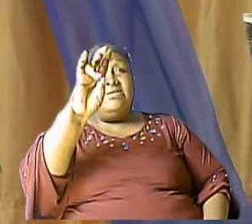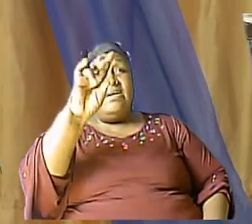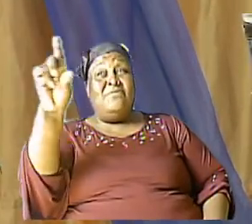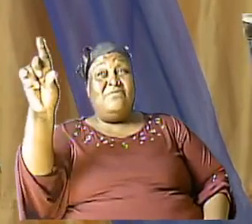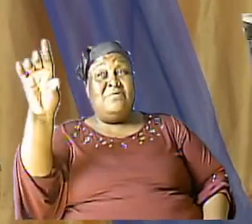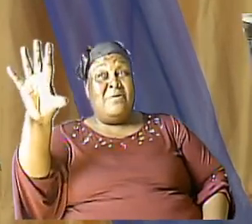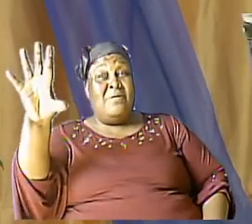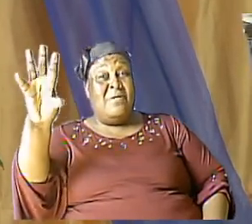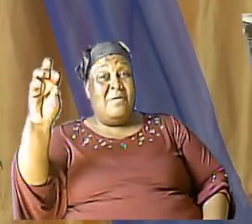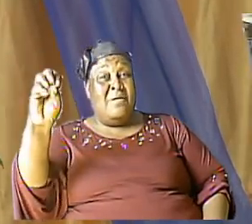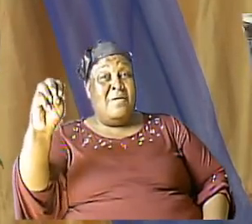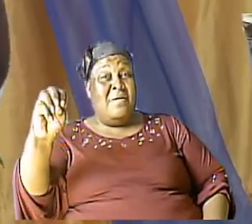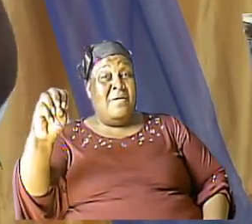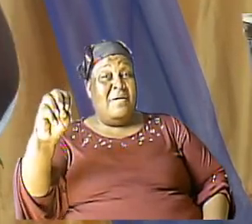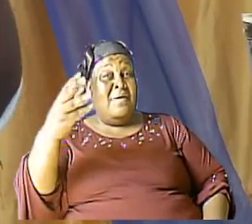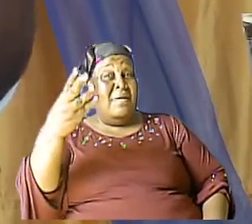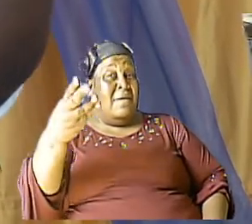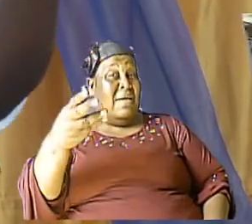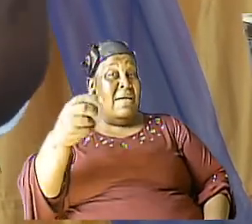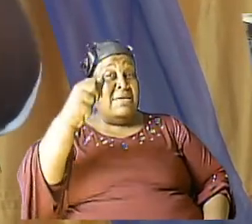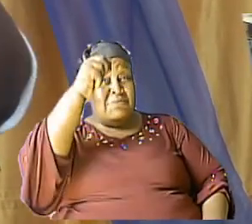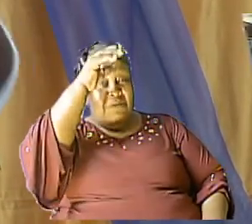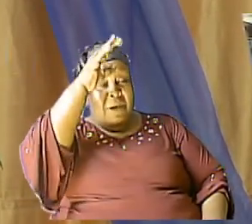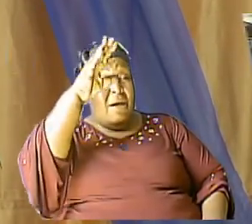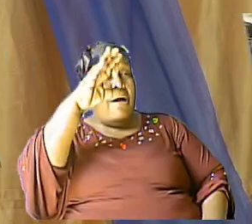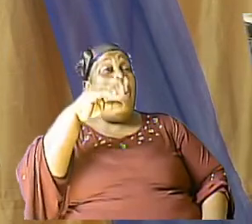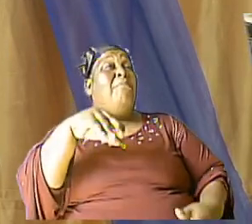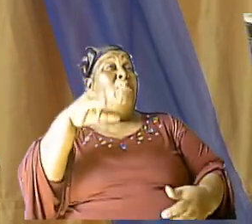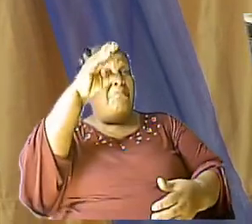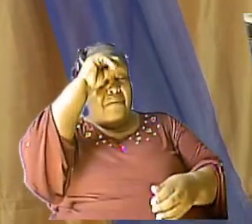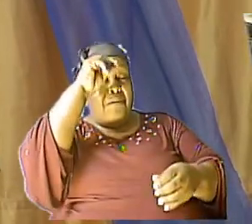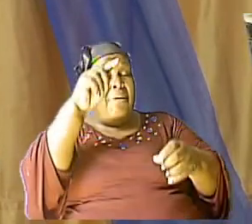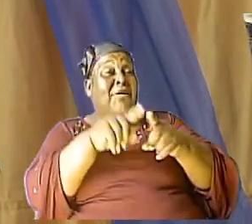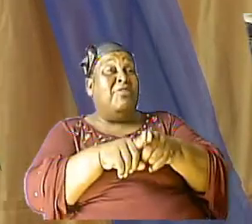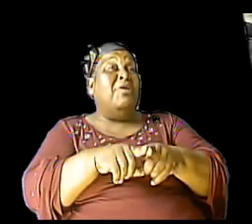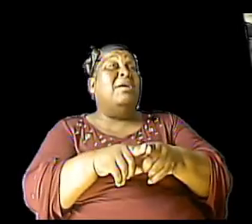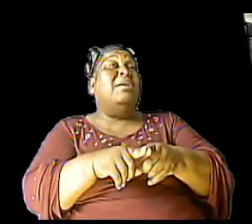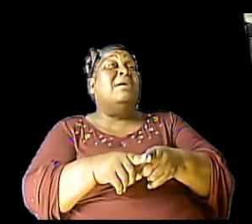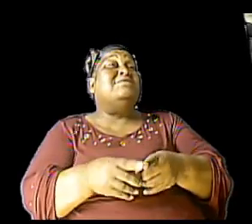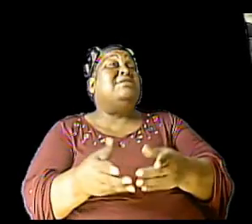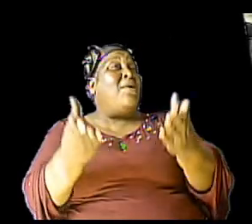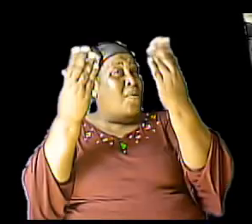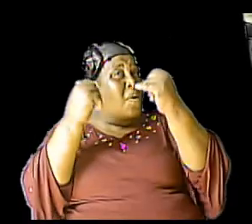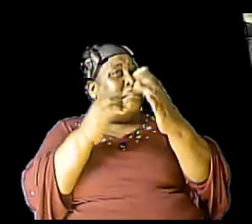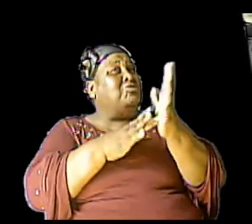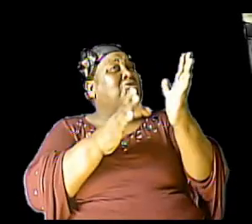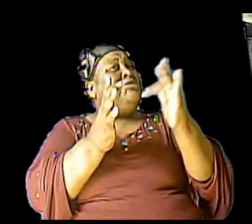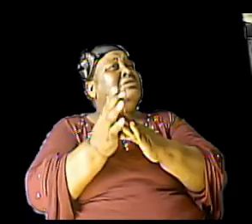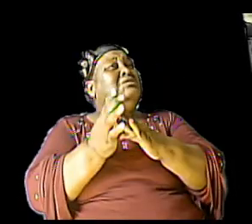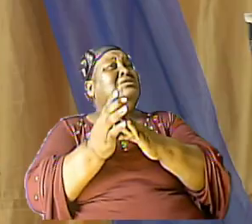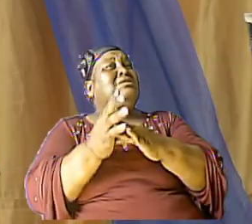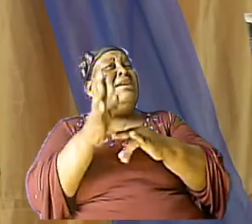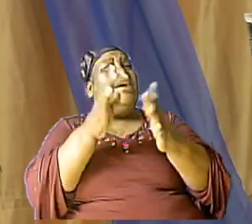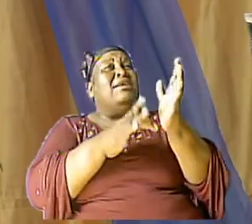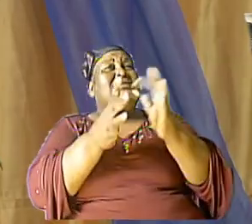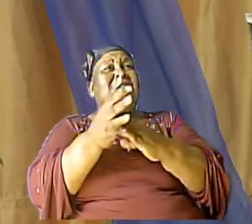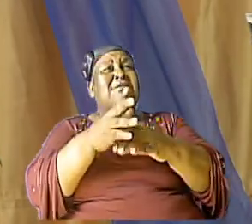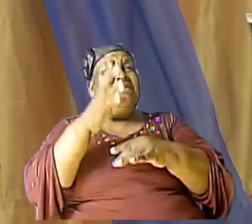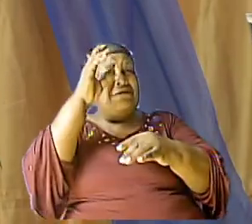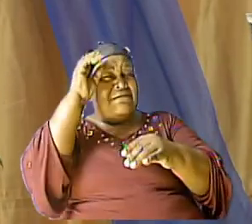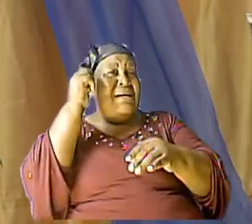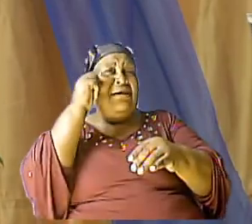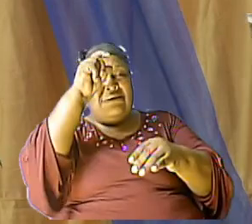said his mom and his brethren were beckoning him to come, Jesus, and people said, Jesus, your mother out the door and your